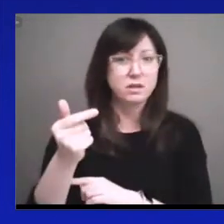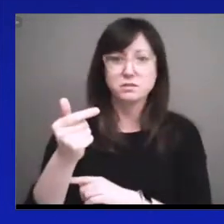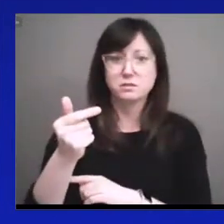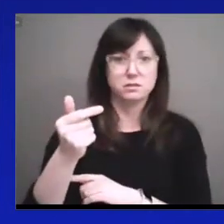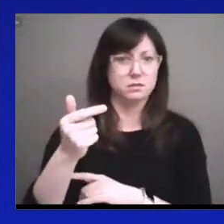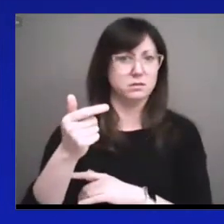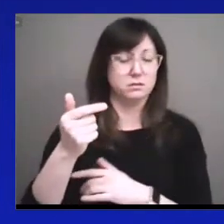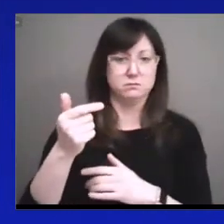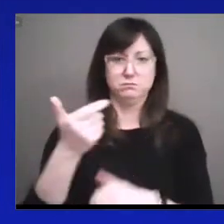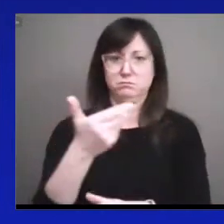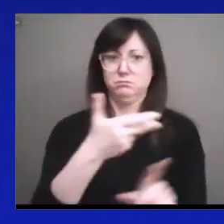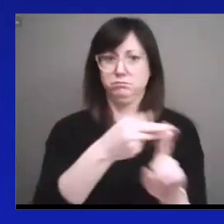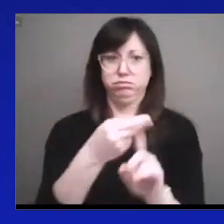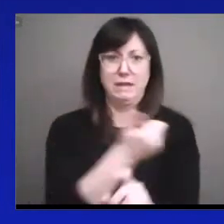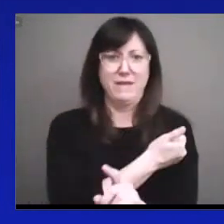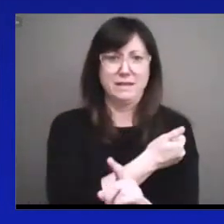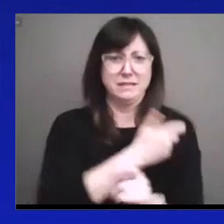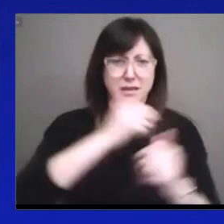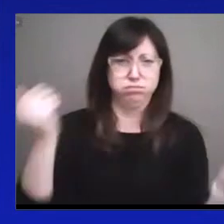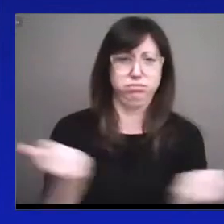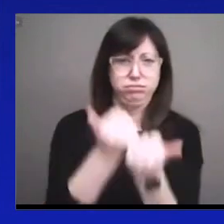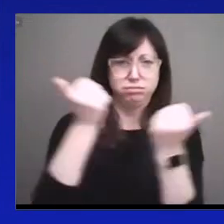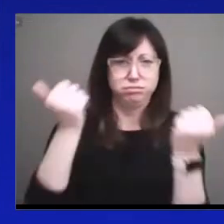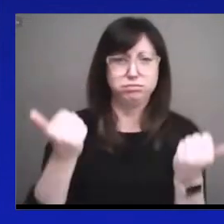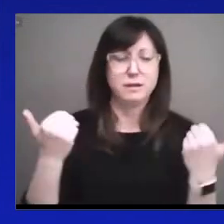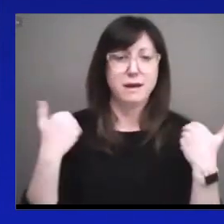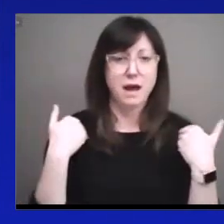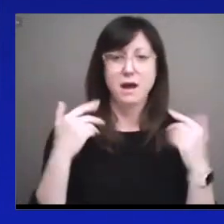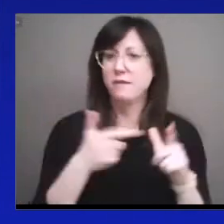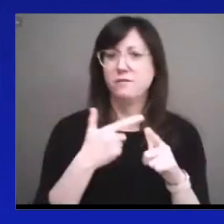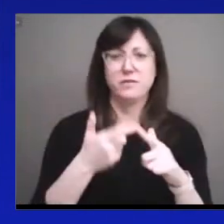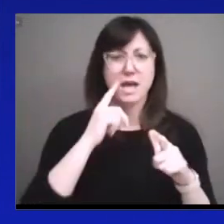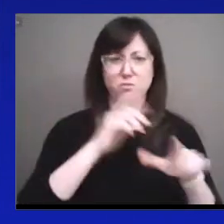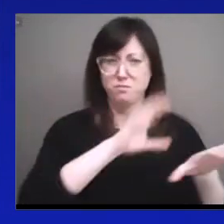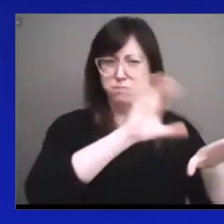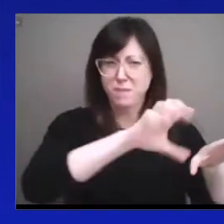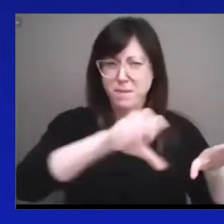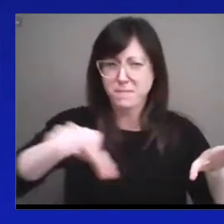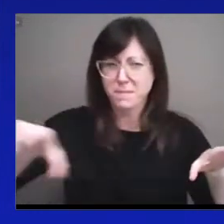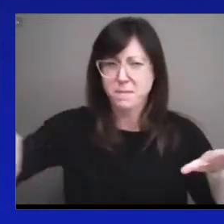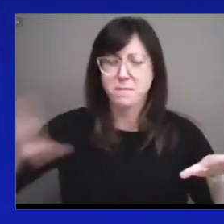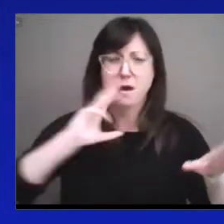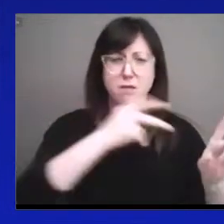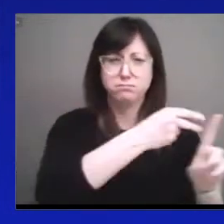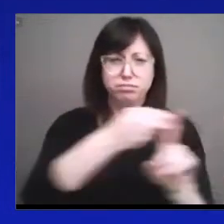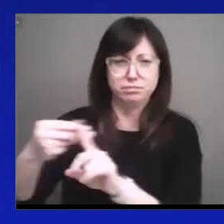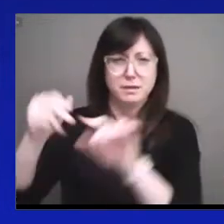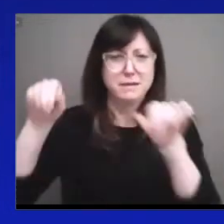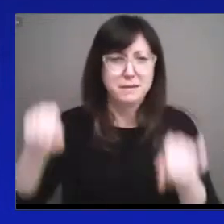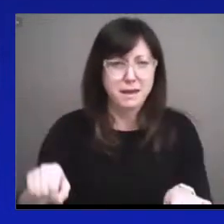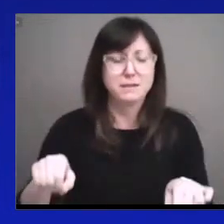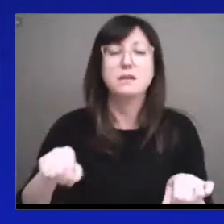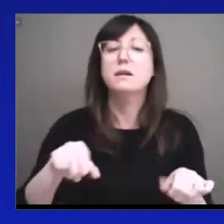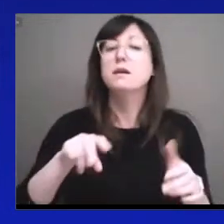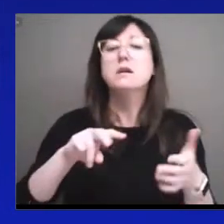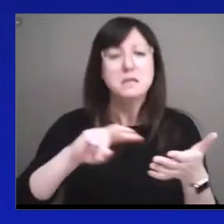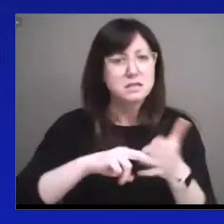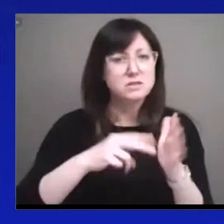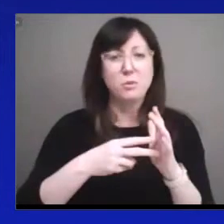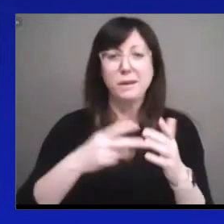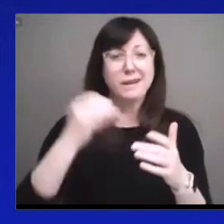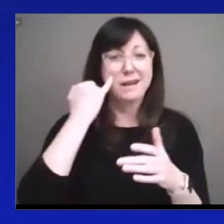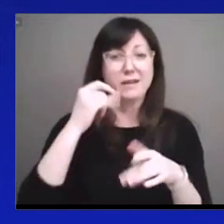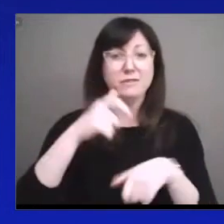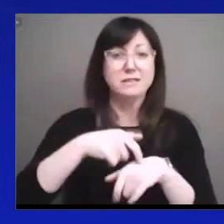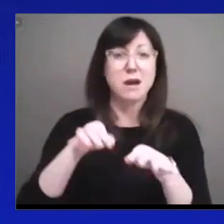of vaccine that we would need, we would scale up to do maximum vaccination. So perhaps we could then regain the time that was lost,